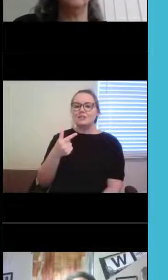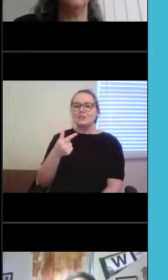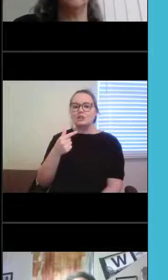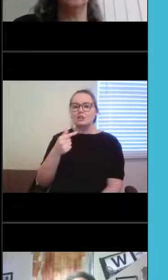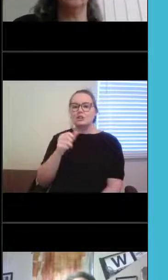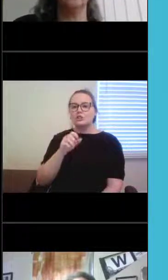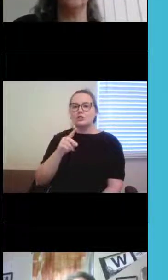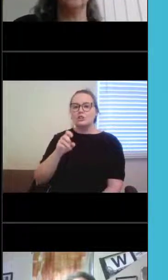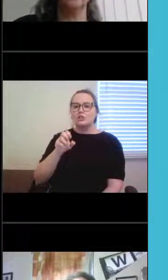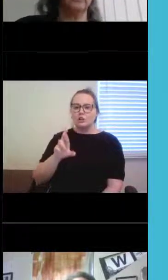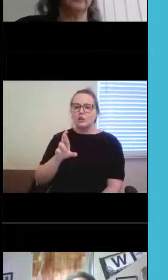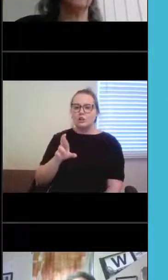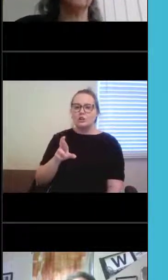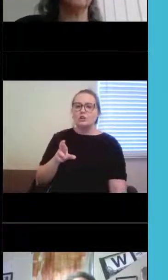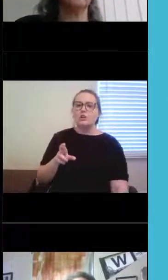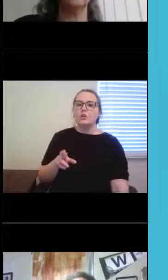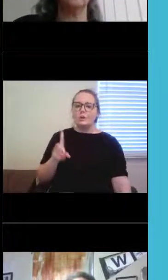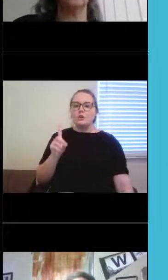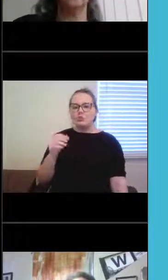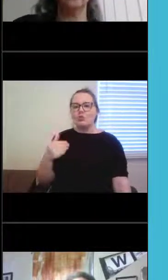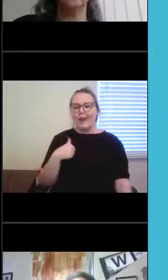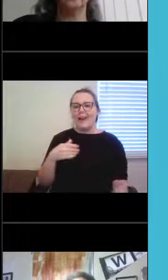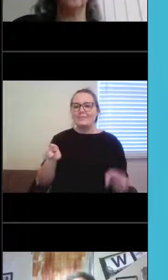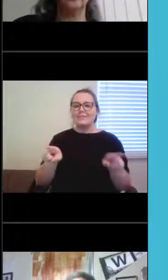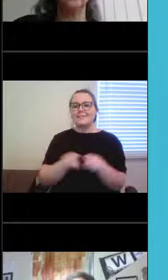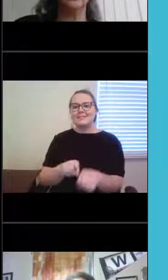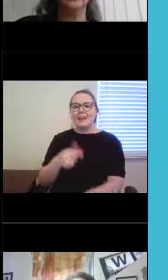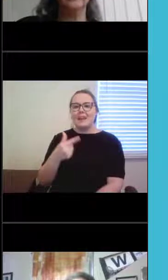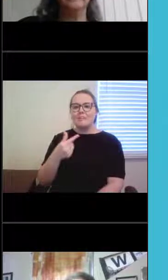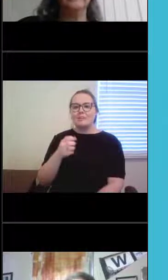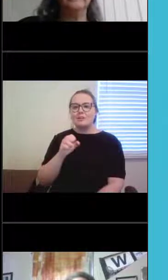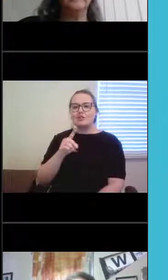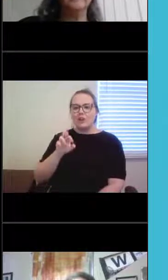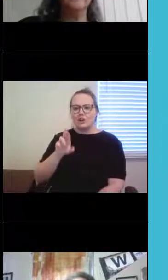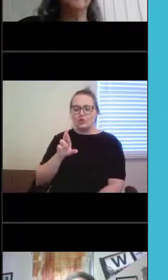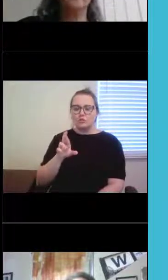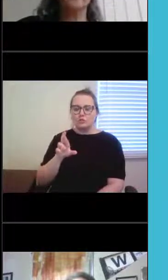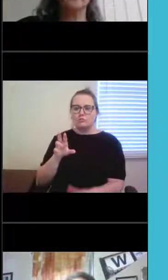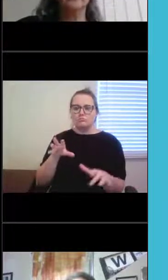we did get same gender perpetrators, so not a large number, but we did.